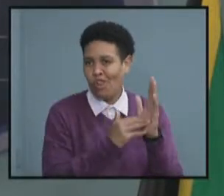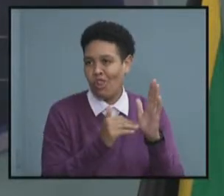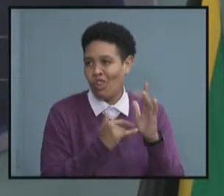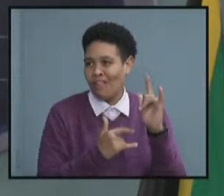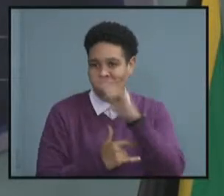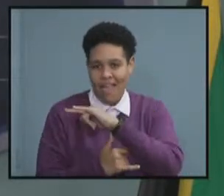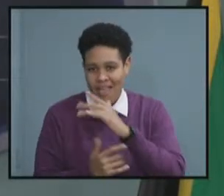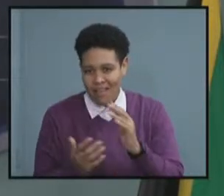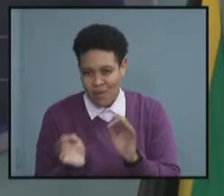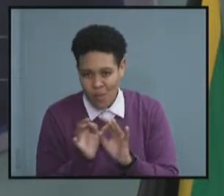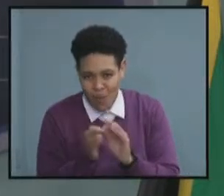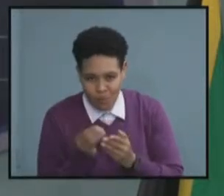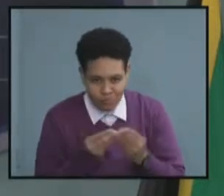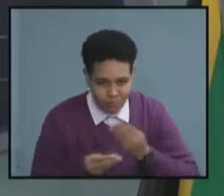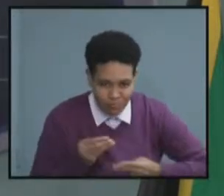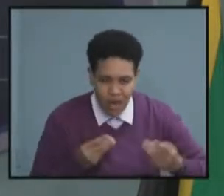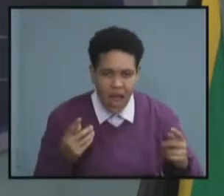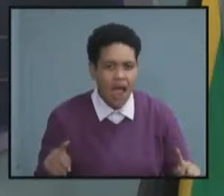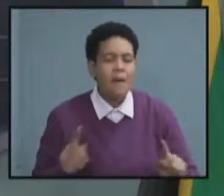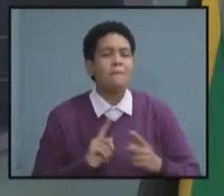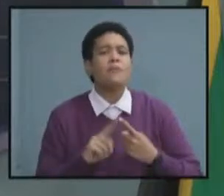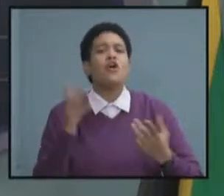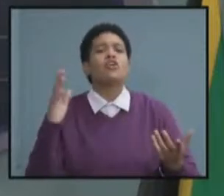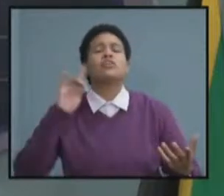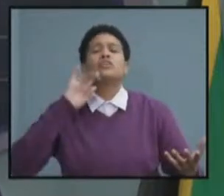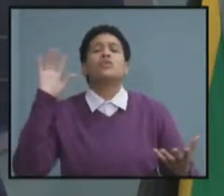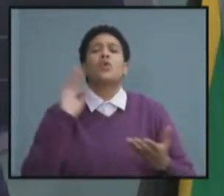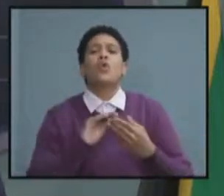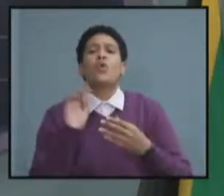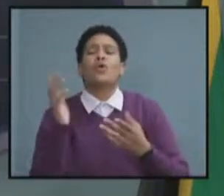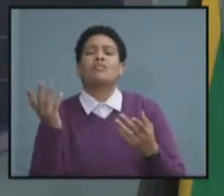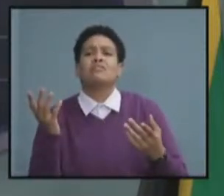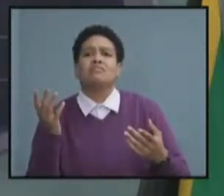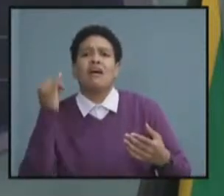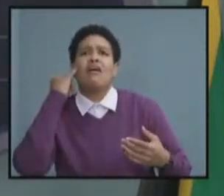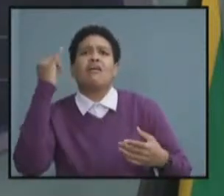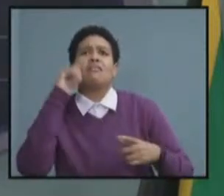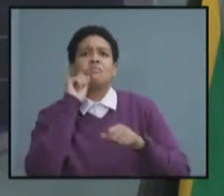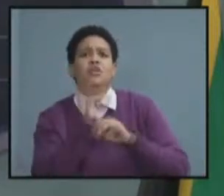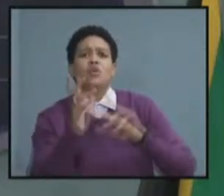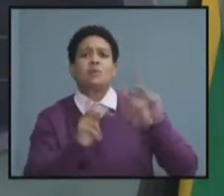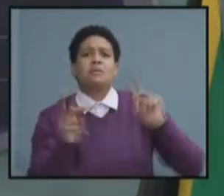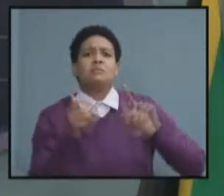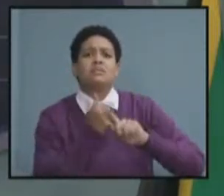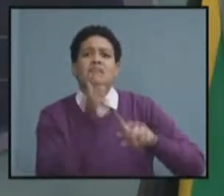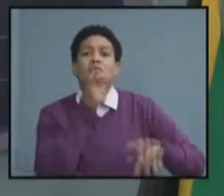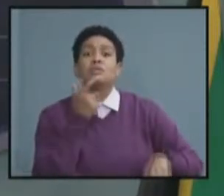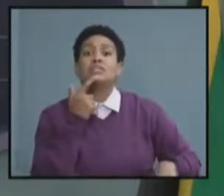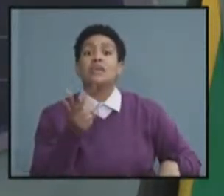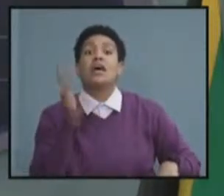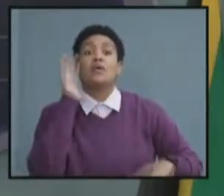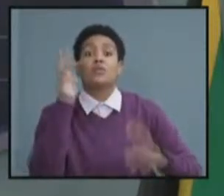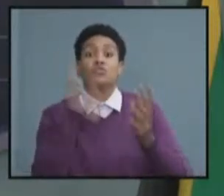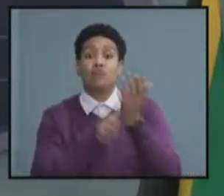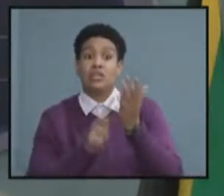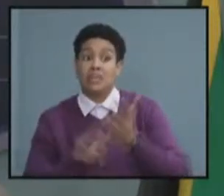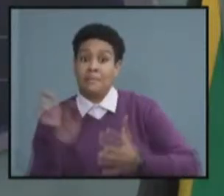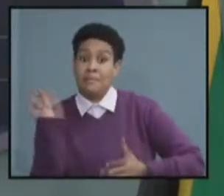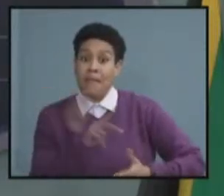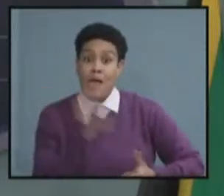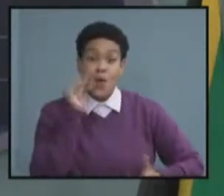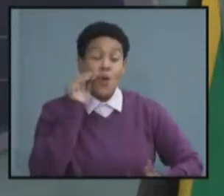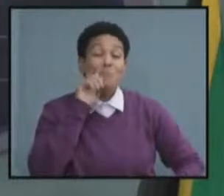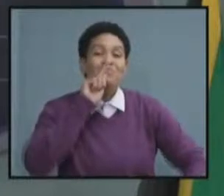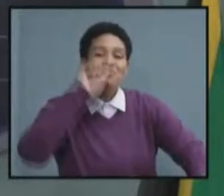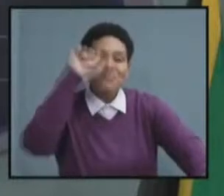then, you know, just the whole business of ensuring that people who say they are going to register to come, that they